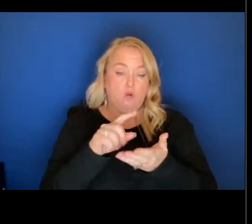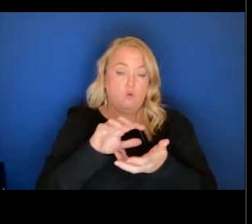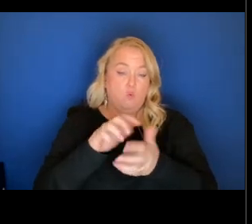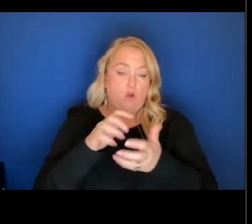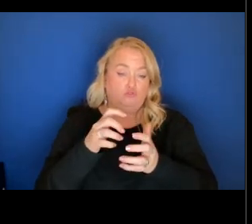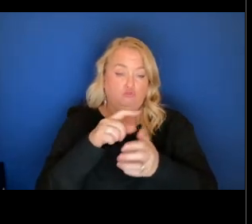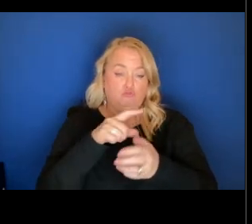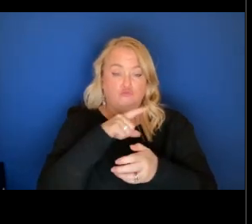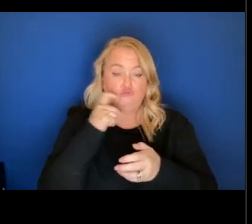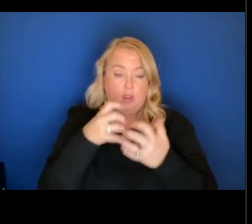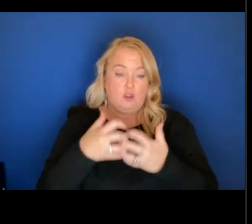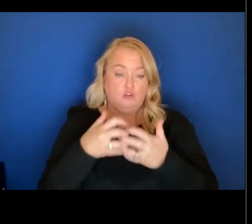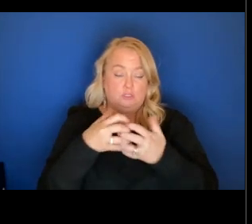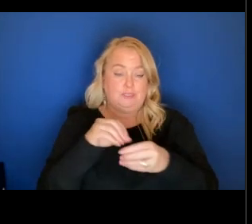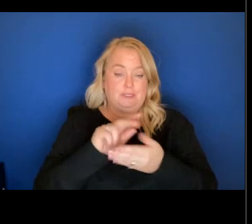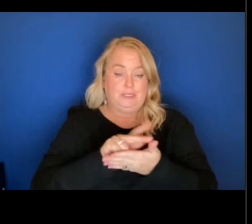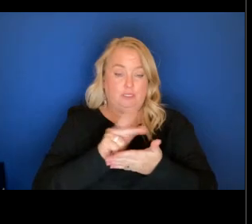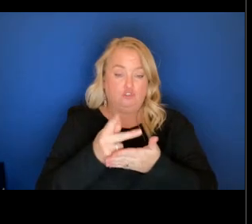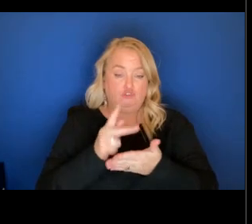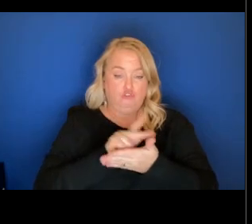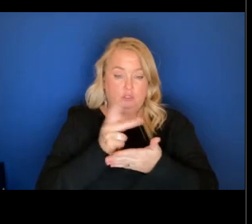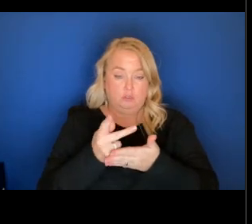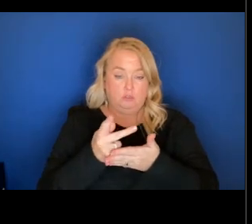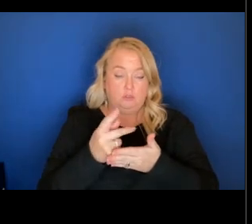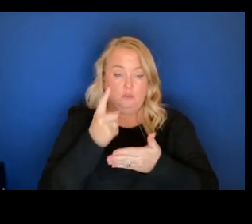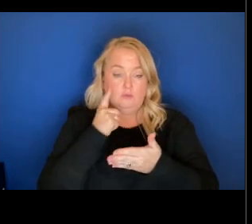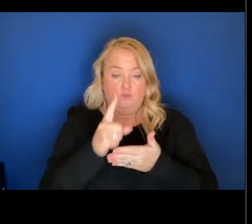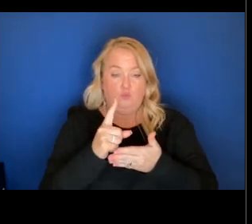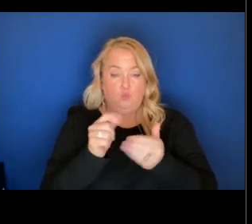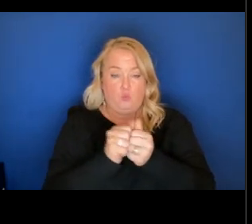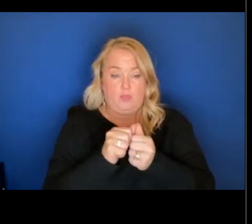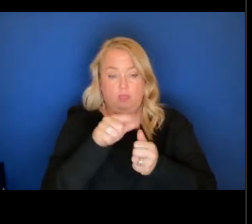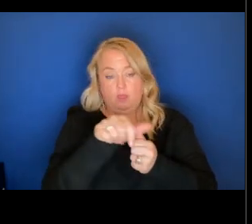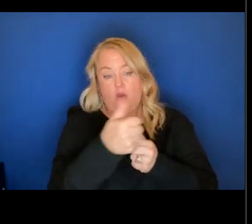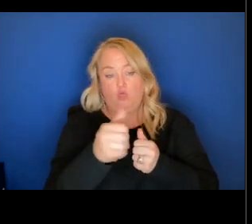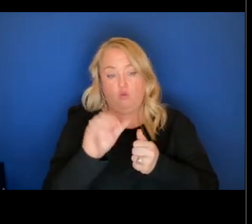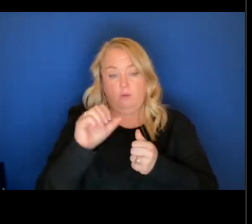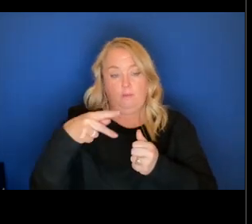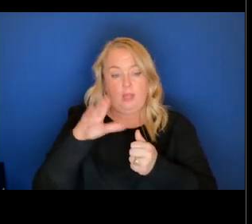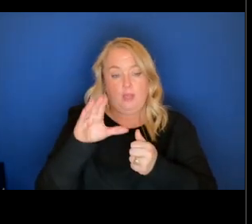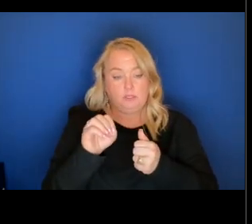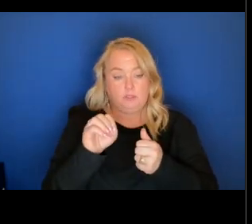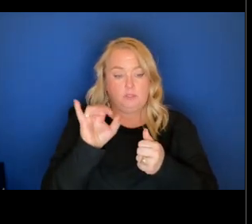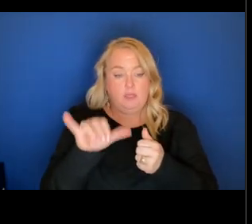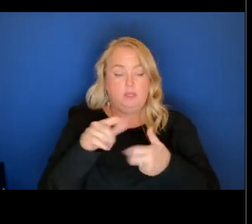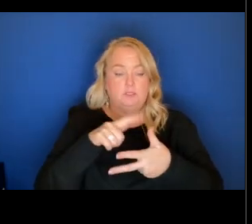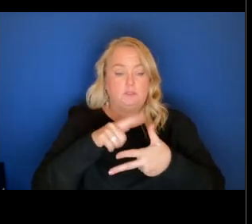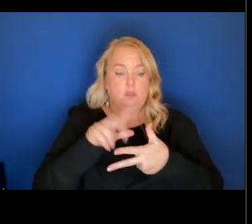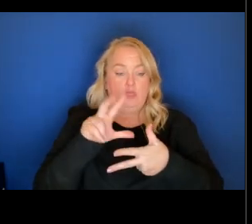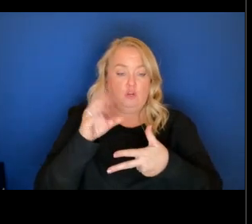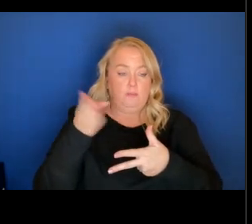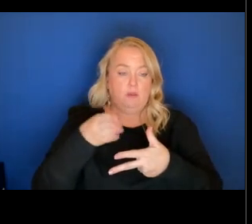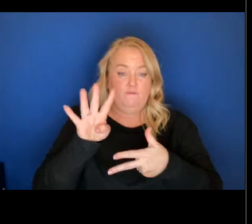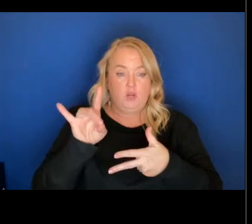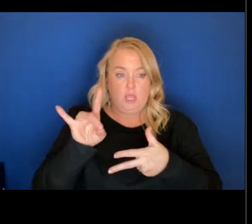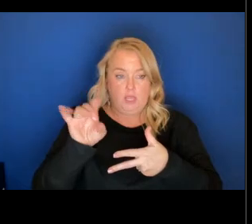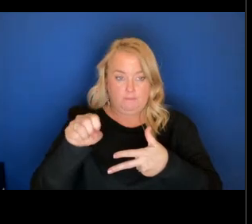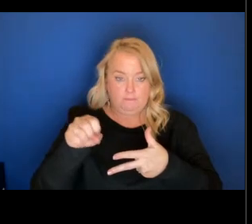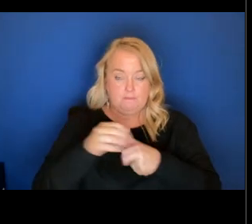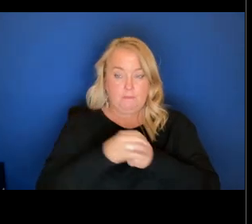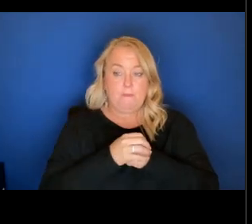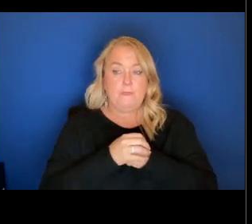and dryers and a kitchen along a row containing other appliances. So that was choice A, 30 inches by 48